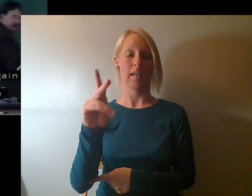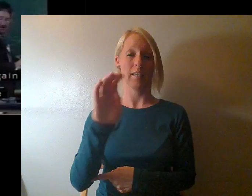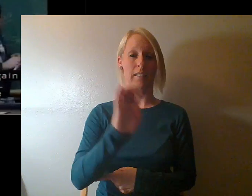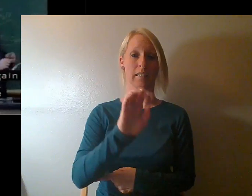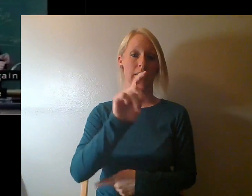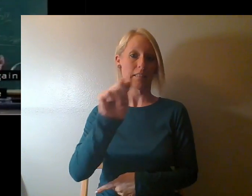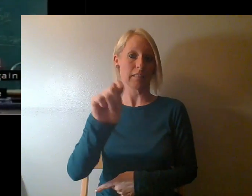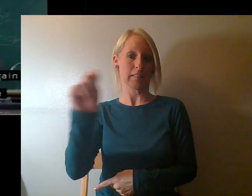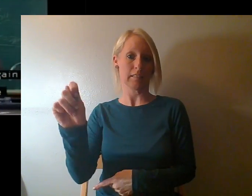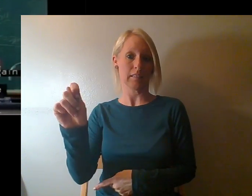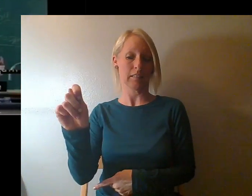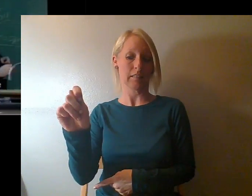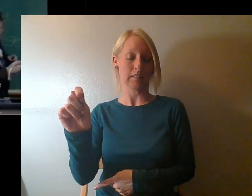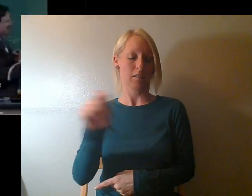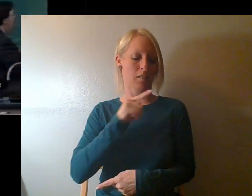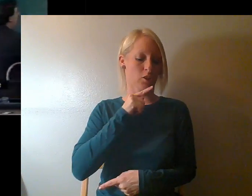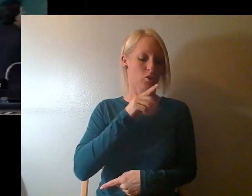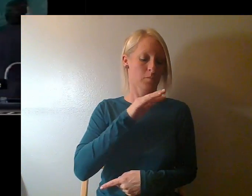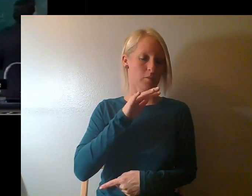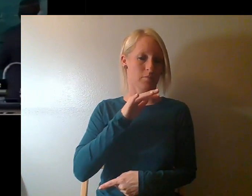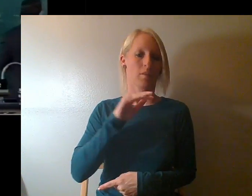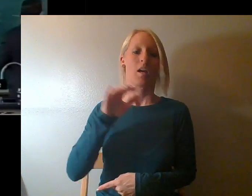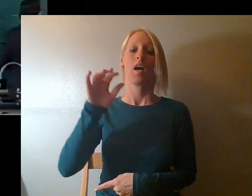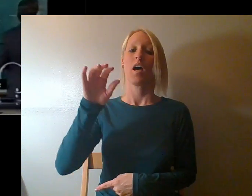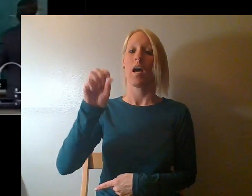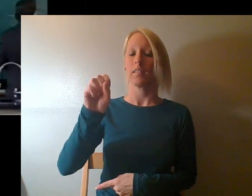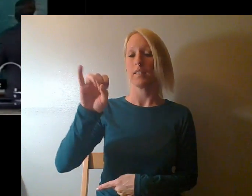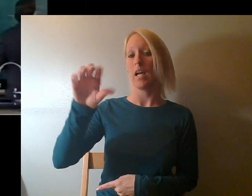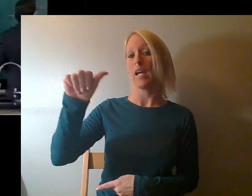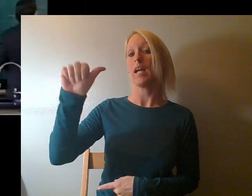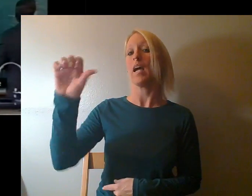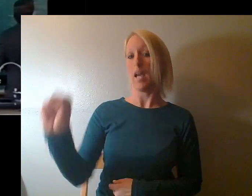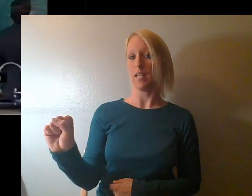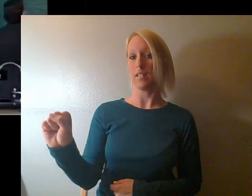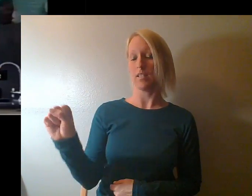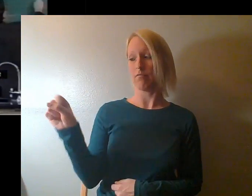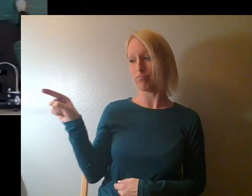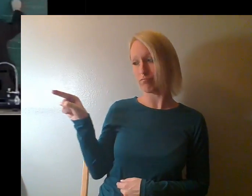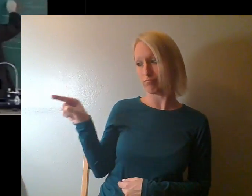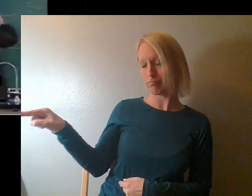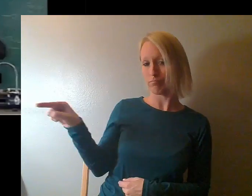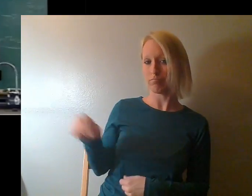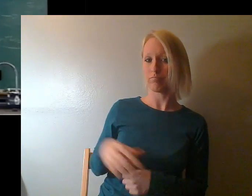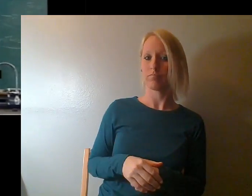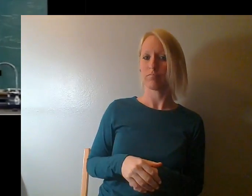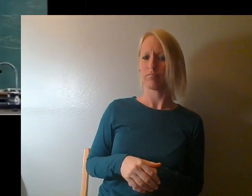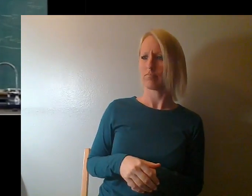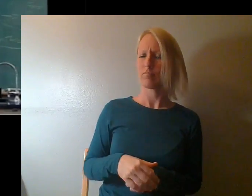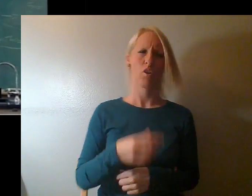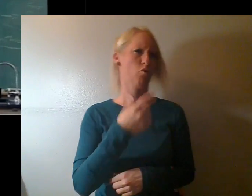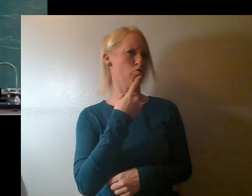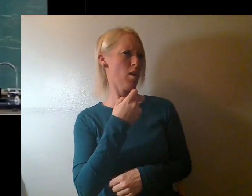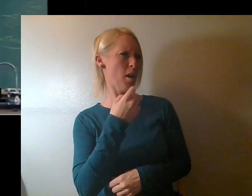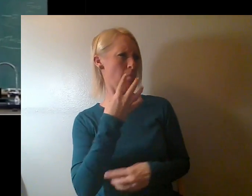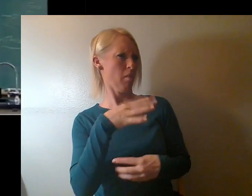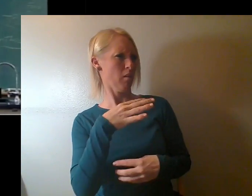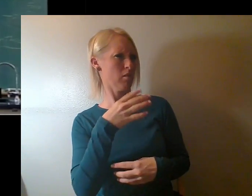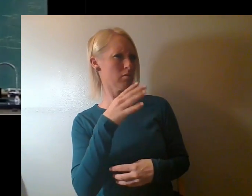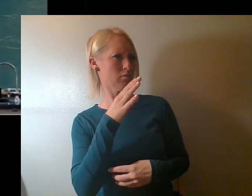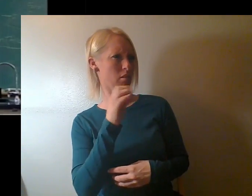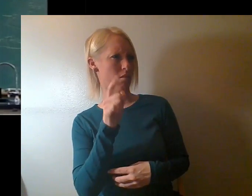R-I-C-K-E-T-T, I want to make sure it's S-I-A-S. Those are the red blood cells? Okay, no, this is the smallest